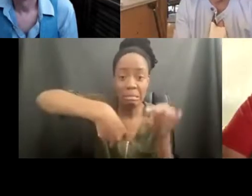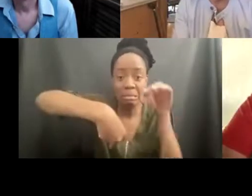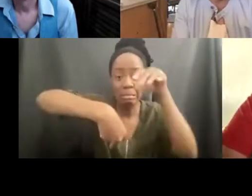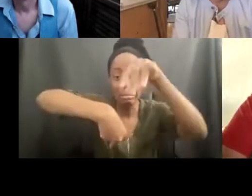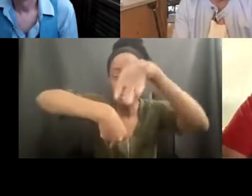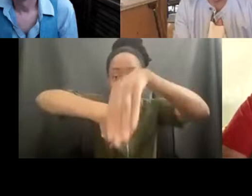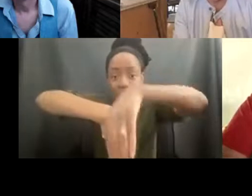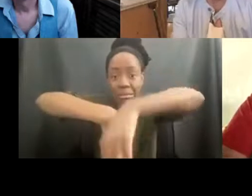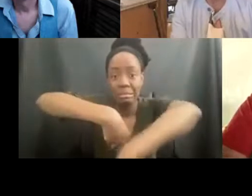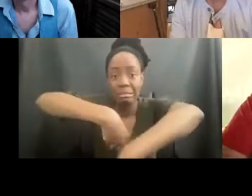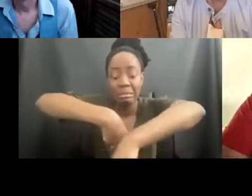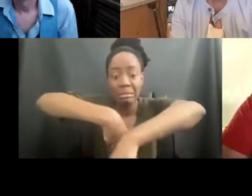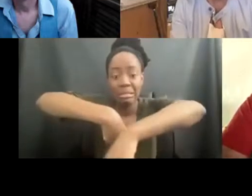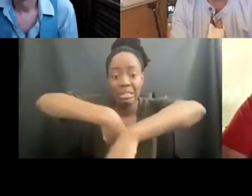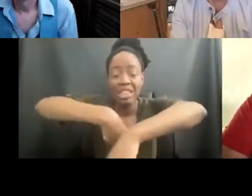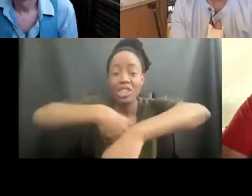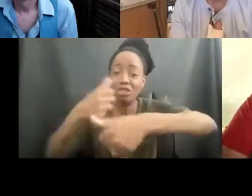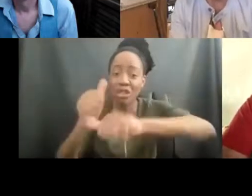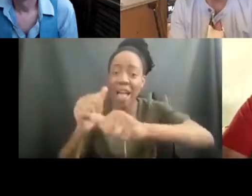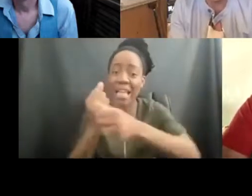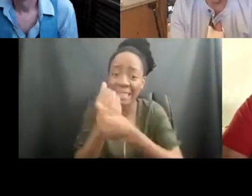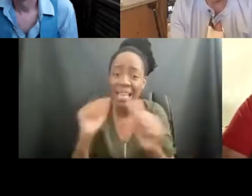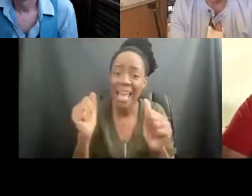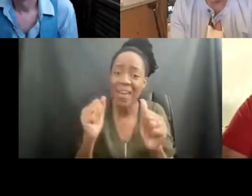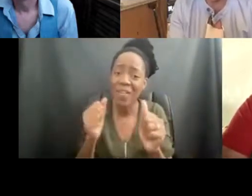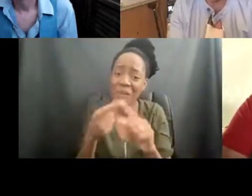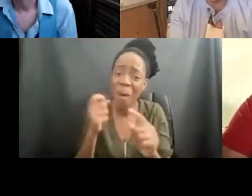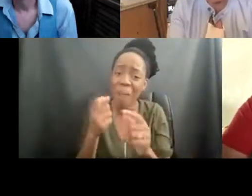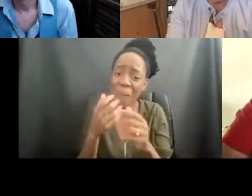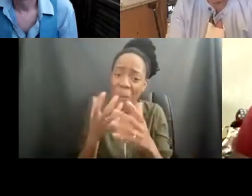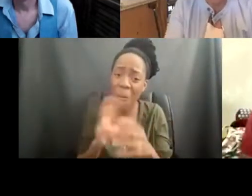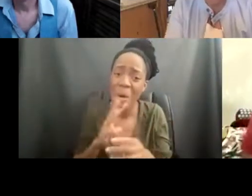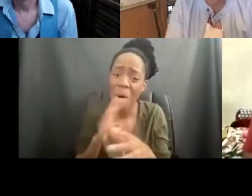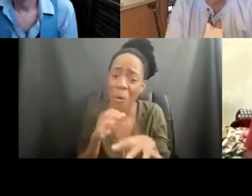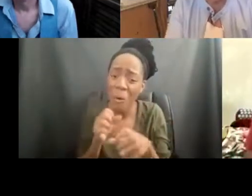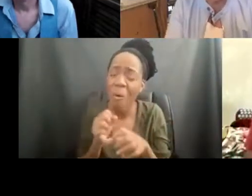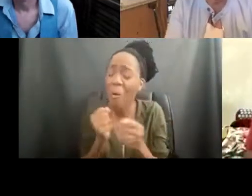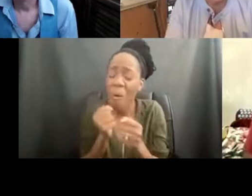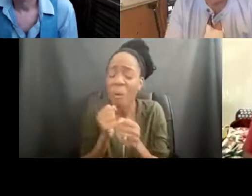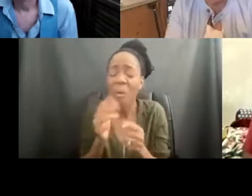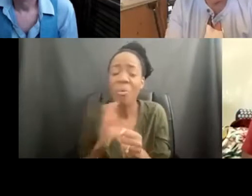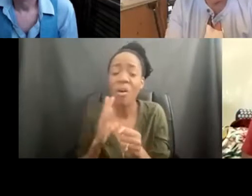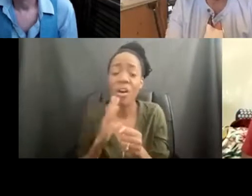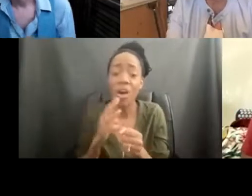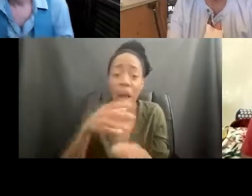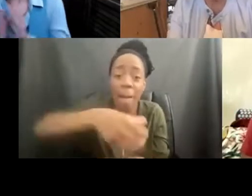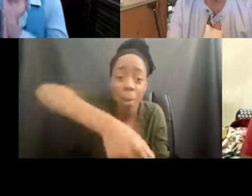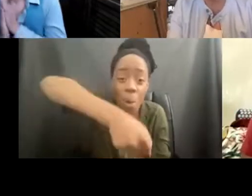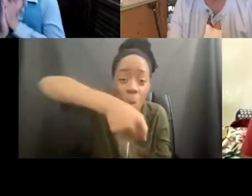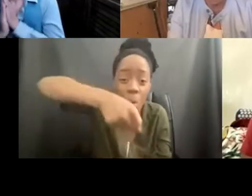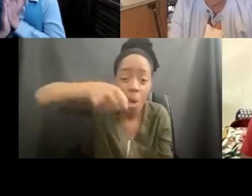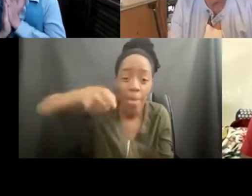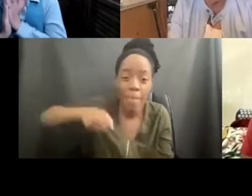paws and see if I could get him out of that icy water. And I did pull him out and a man came along and kicked